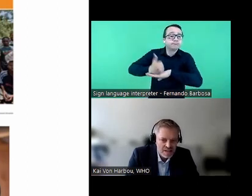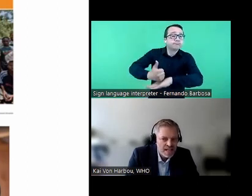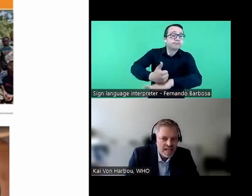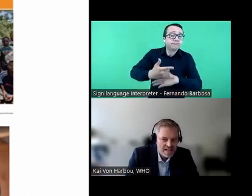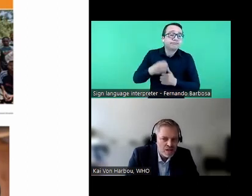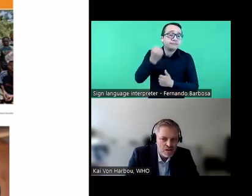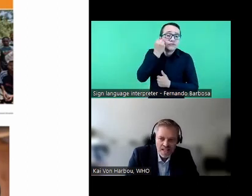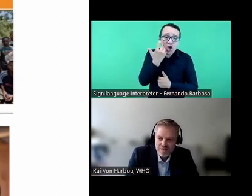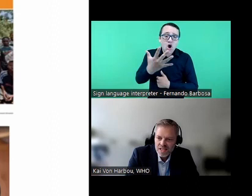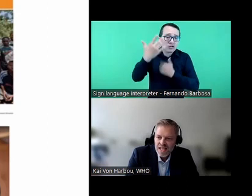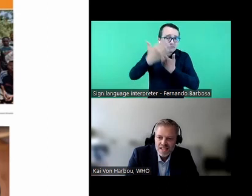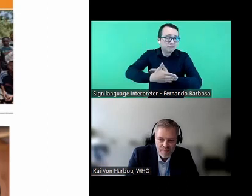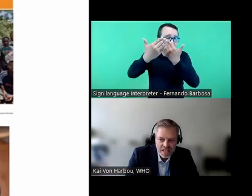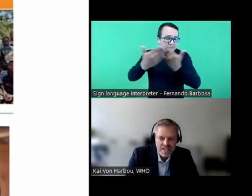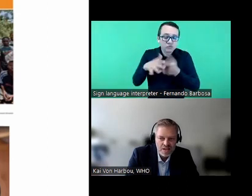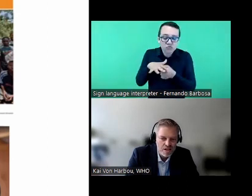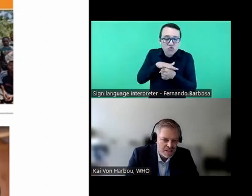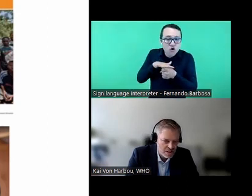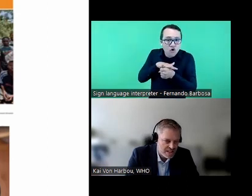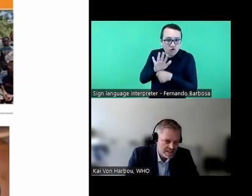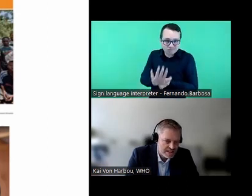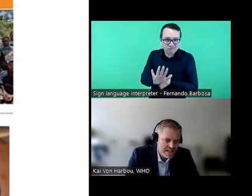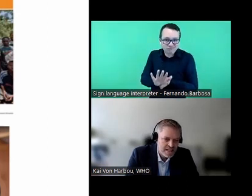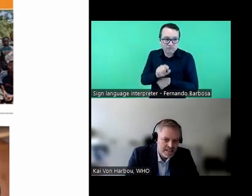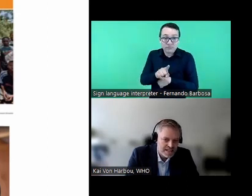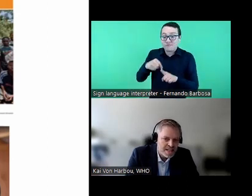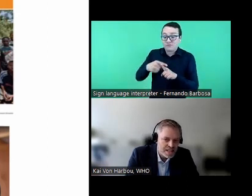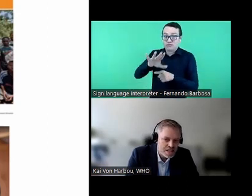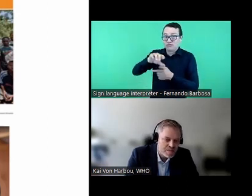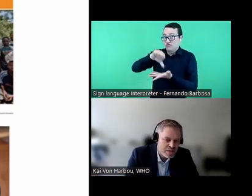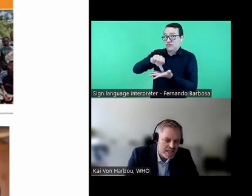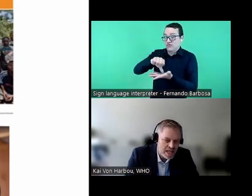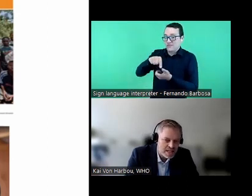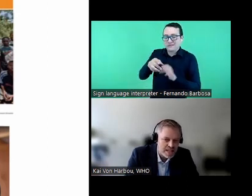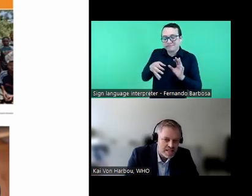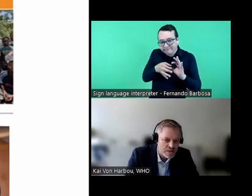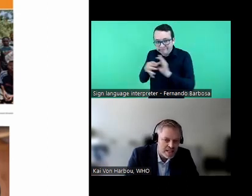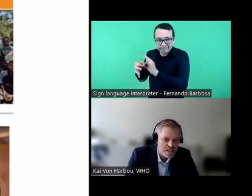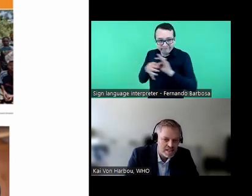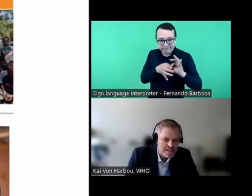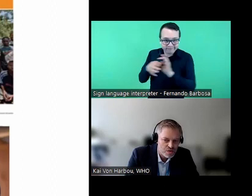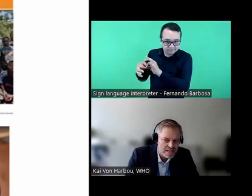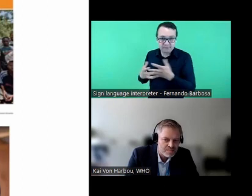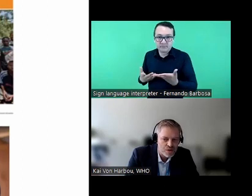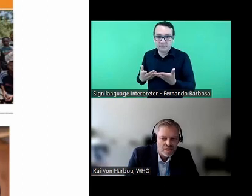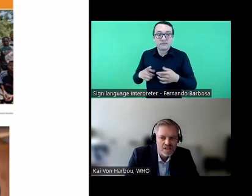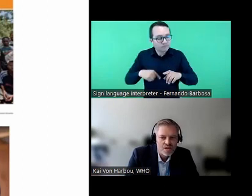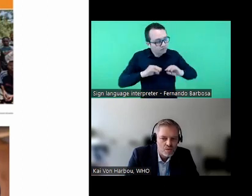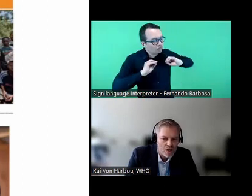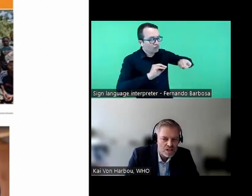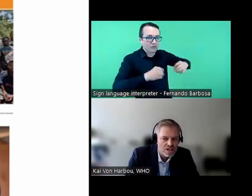life. At the local level, especially in the urban context, these linkages between health, education,